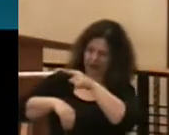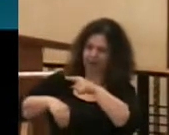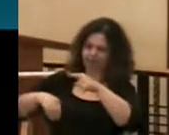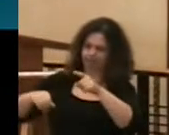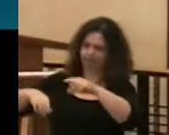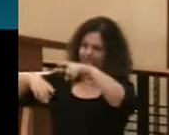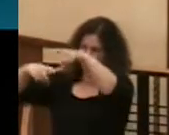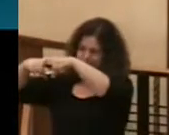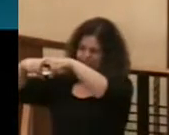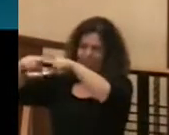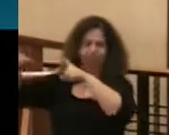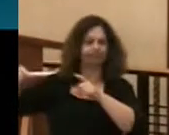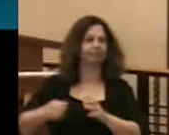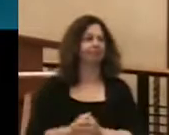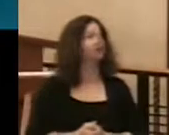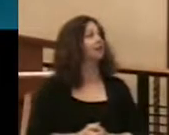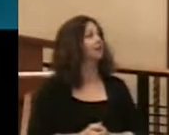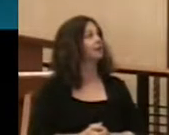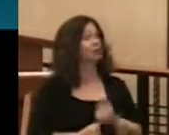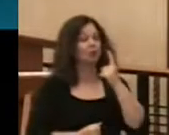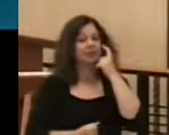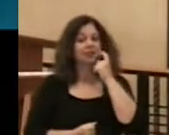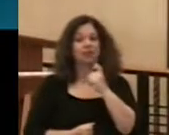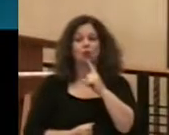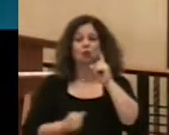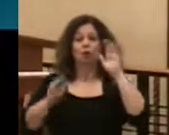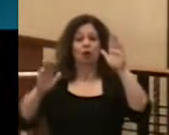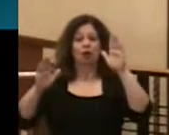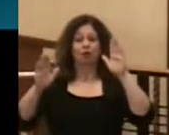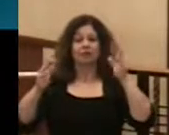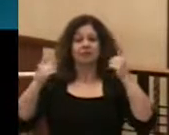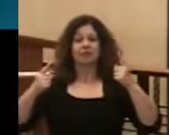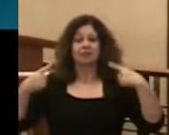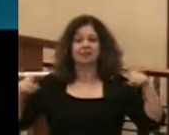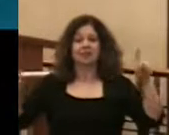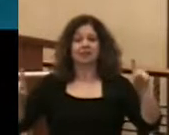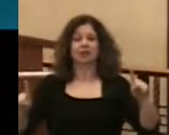this fall was a rousing success, earning more than